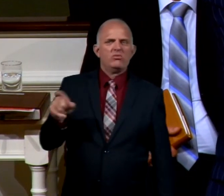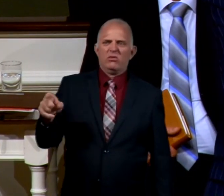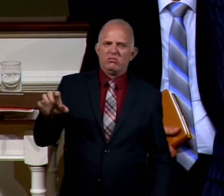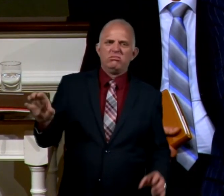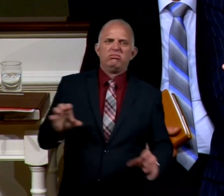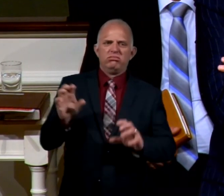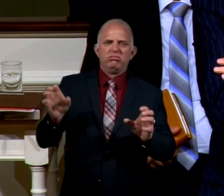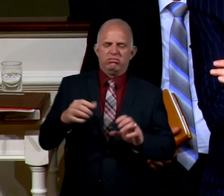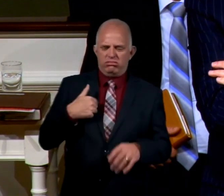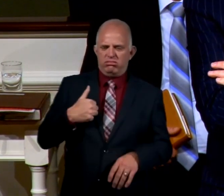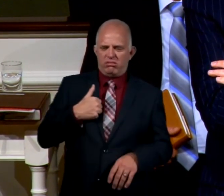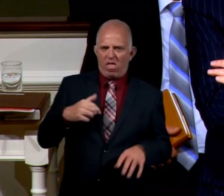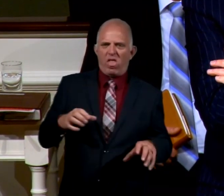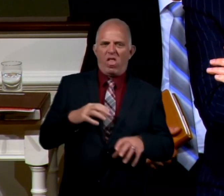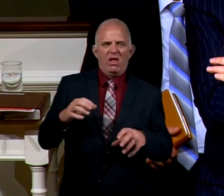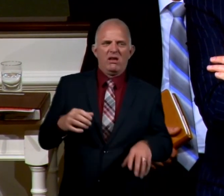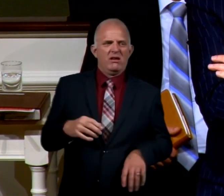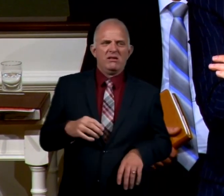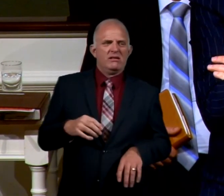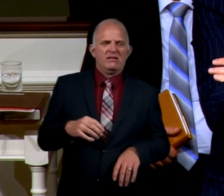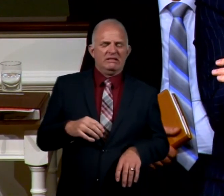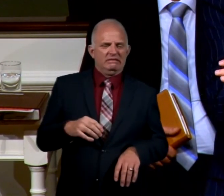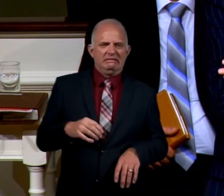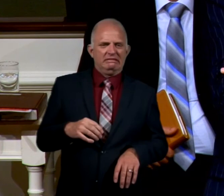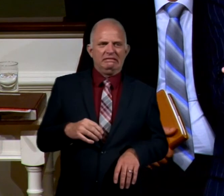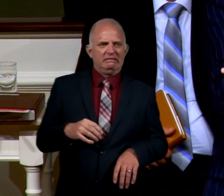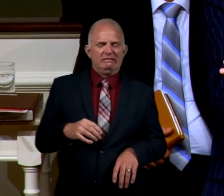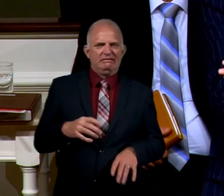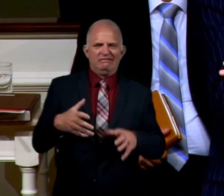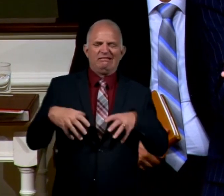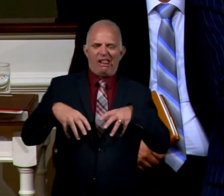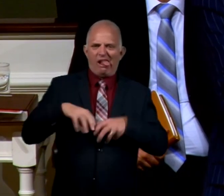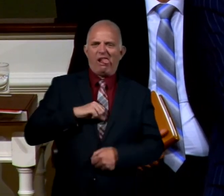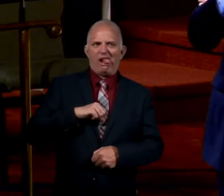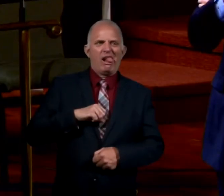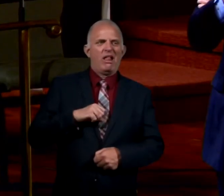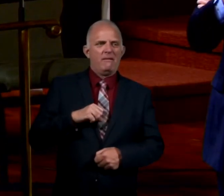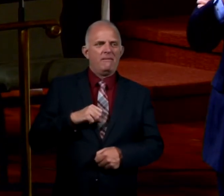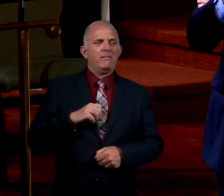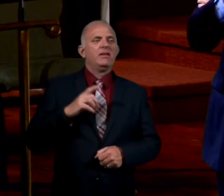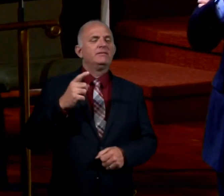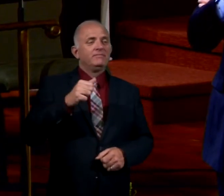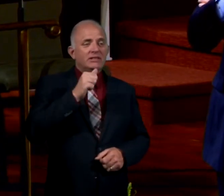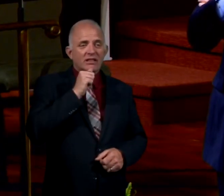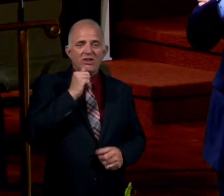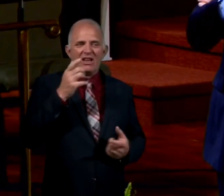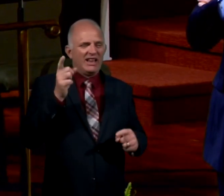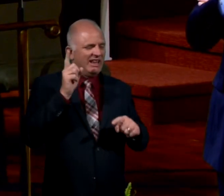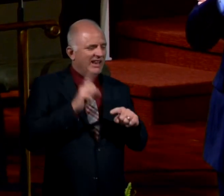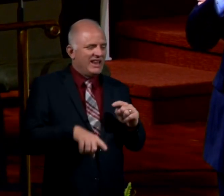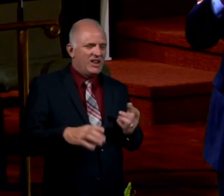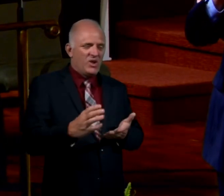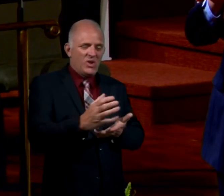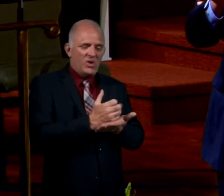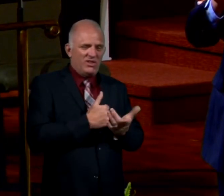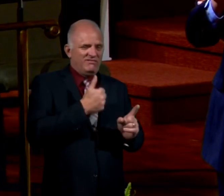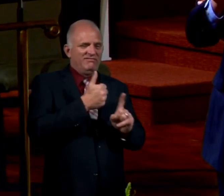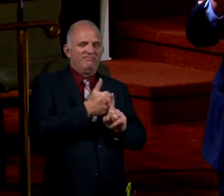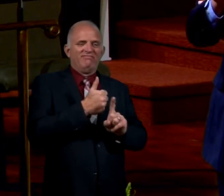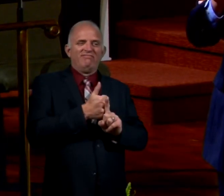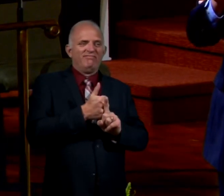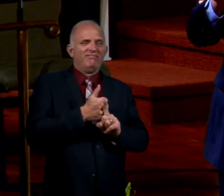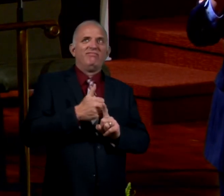Boy, that I felt so grieved. The secret of eternal life is it cannot be earned. It's a